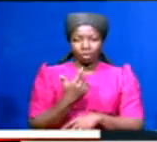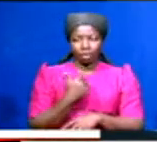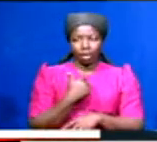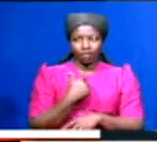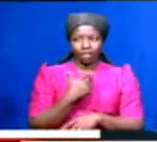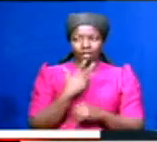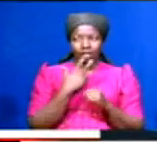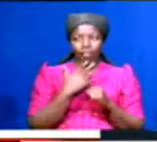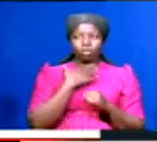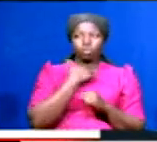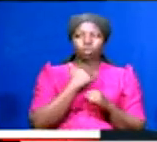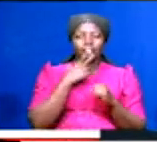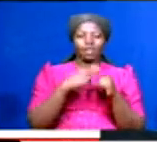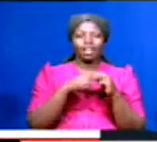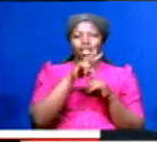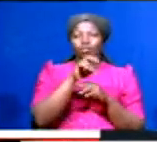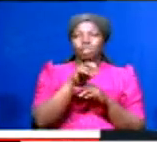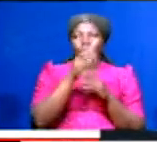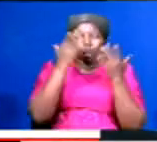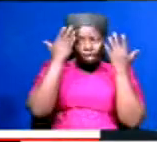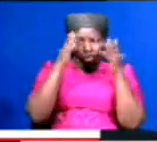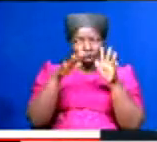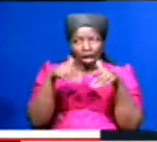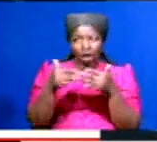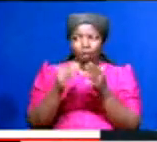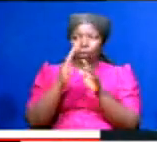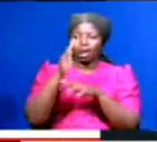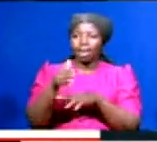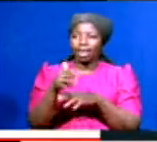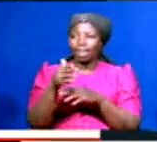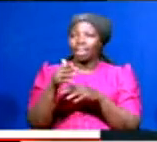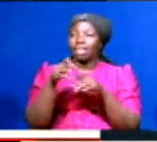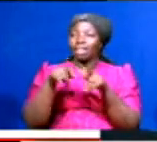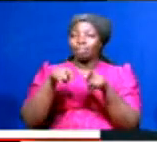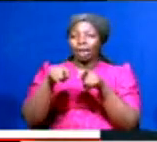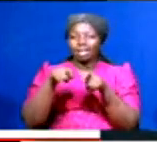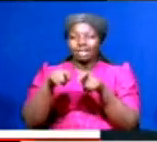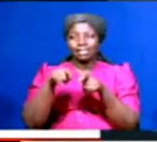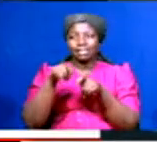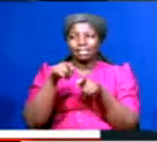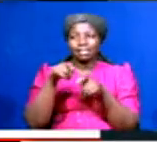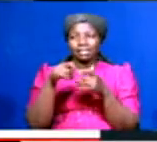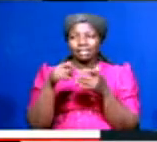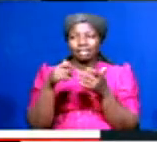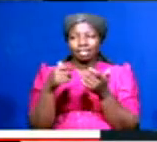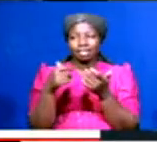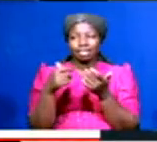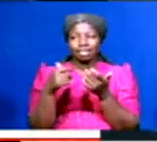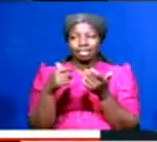we want 720 and we don't know how we are going to manage the whatever is up and above